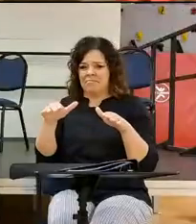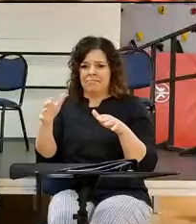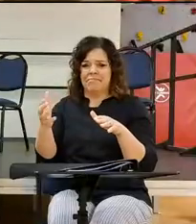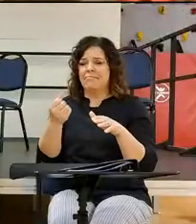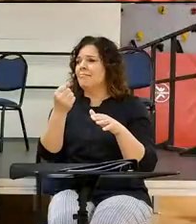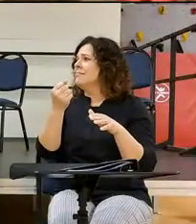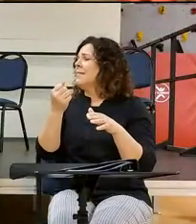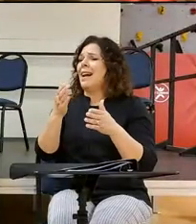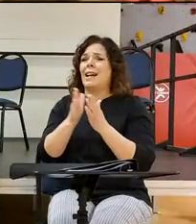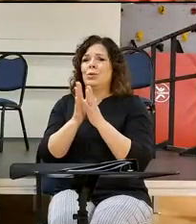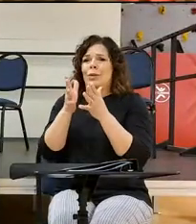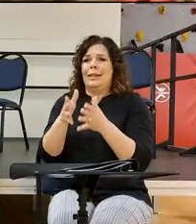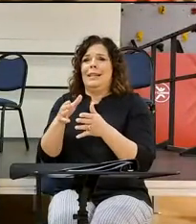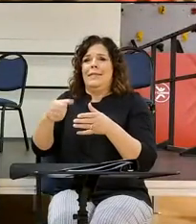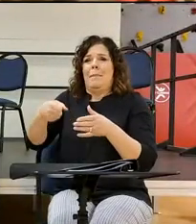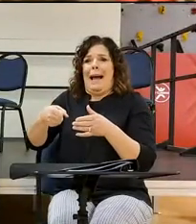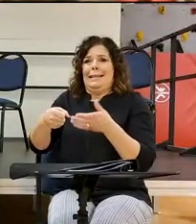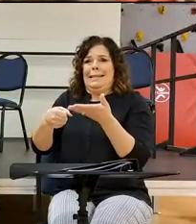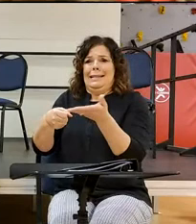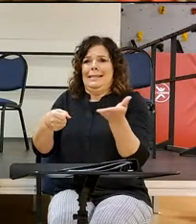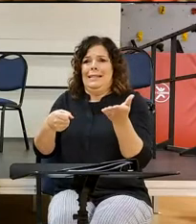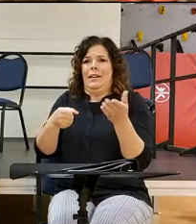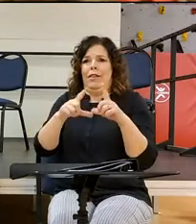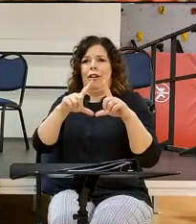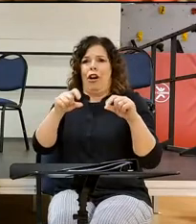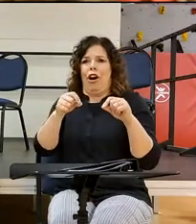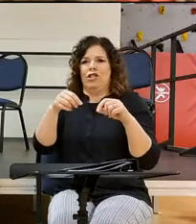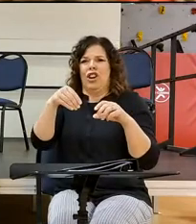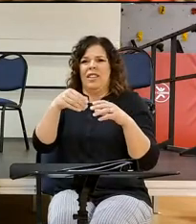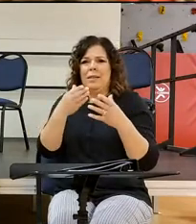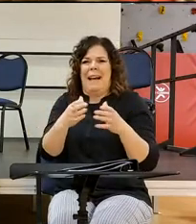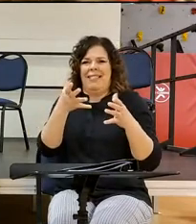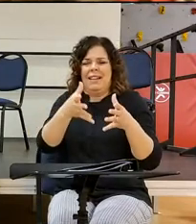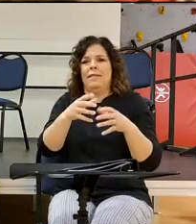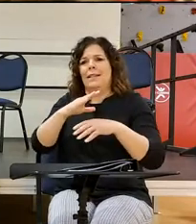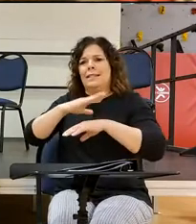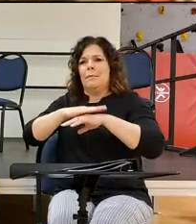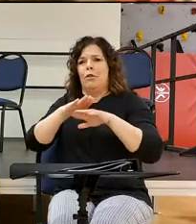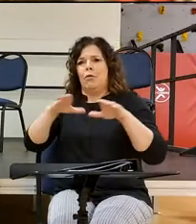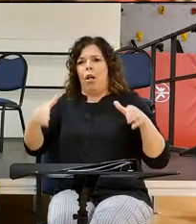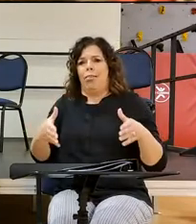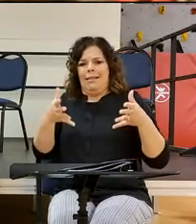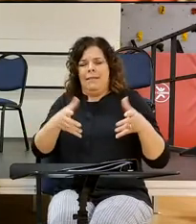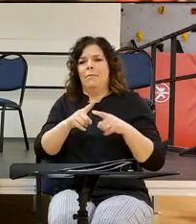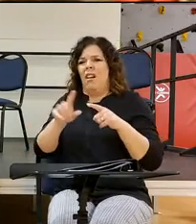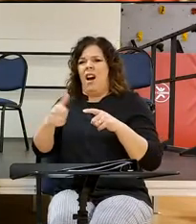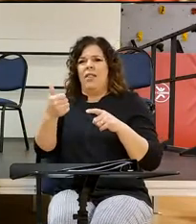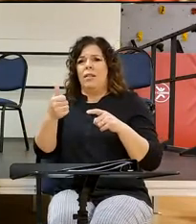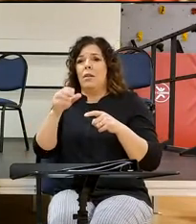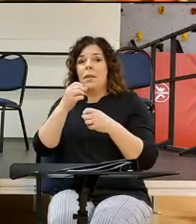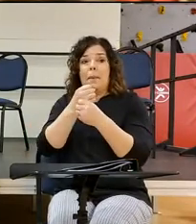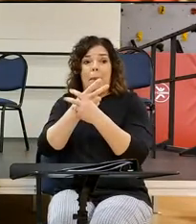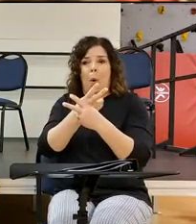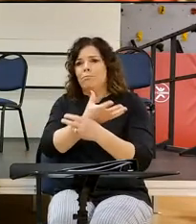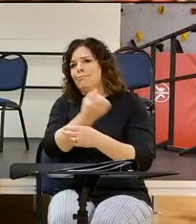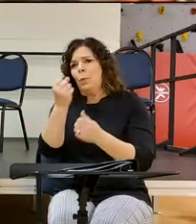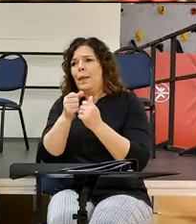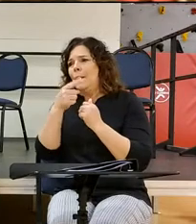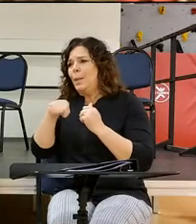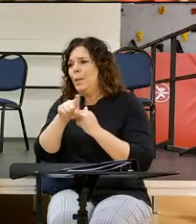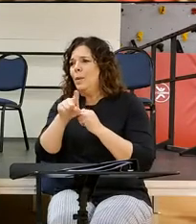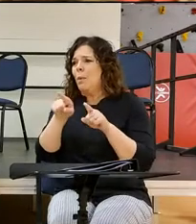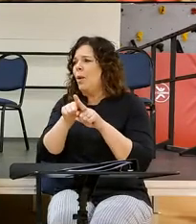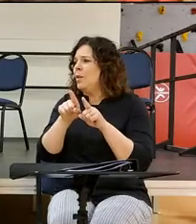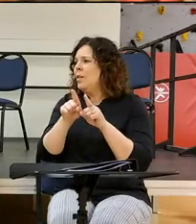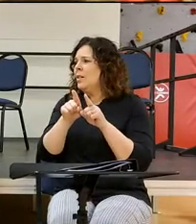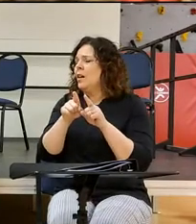ask that you please leave the baskets that the cards are in and the tablecloths. Please take your rows with you, but please leave